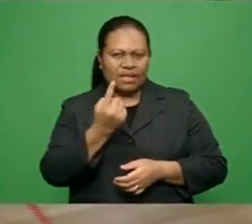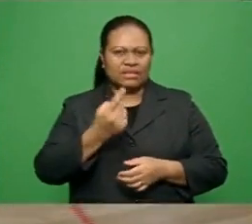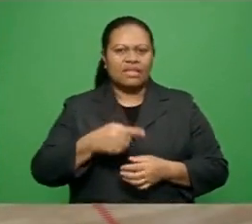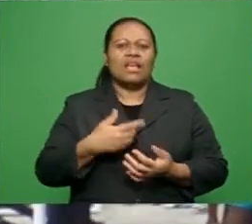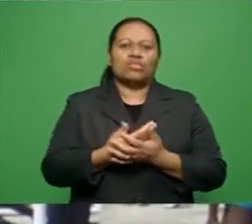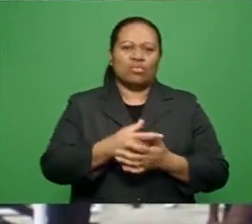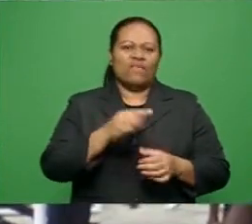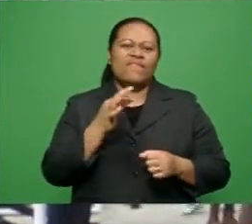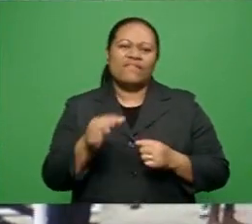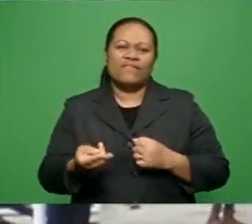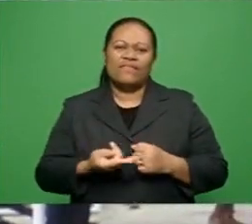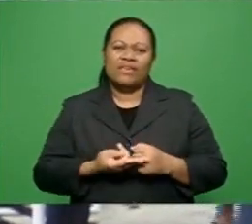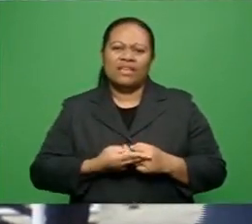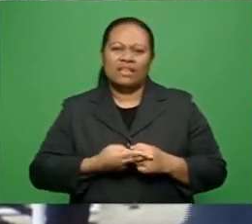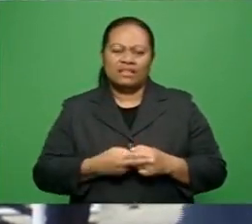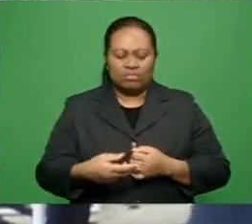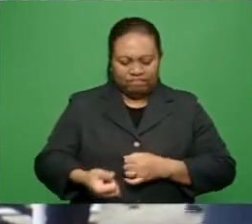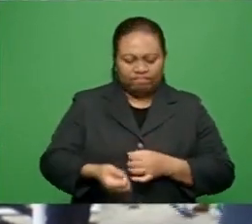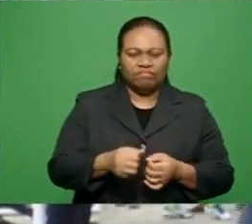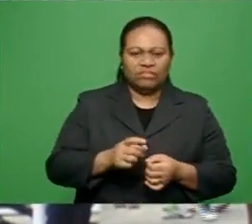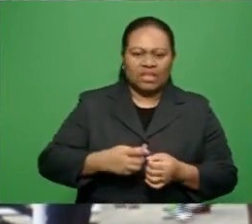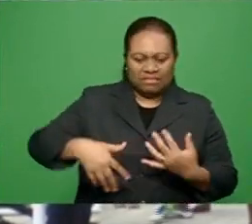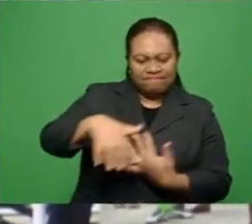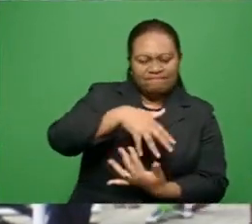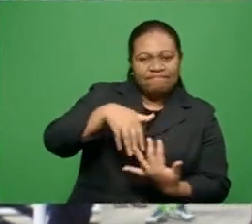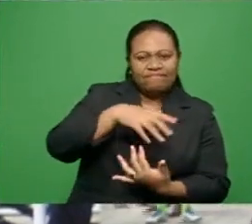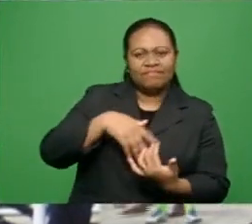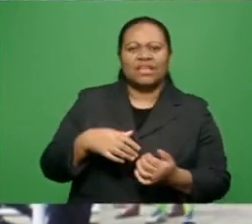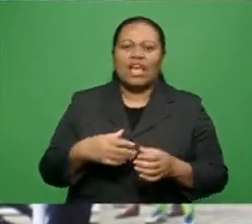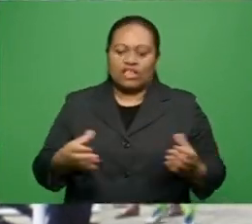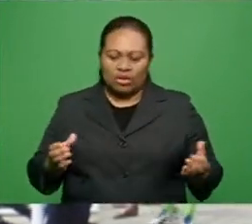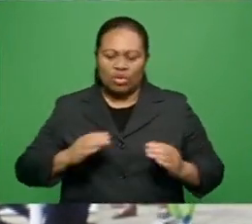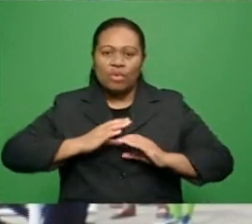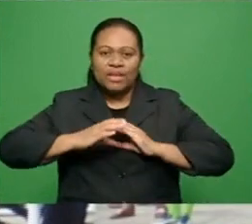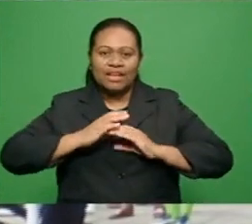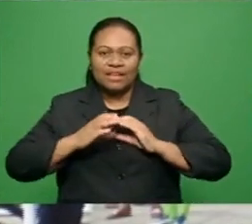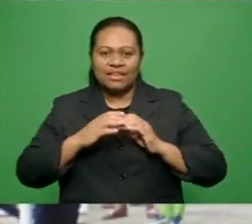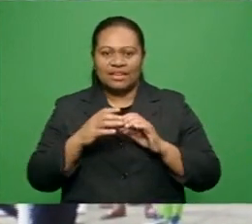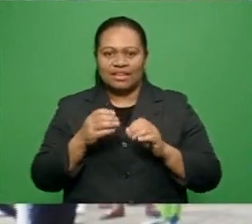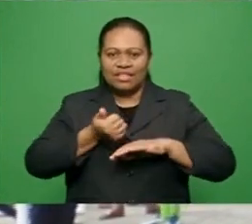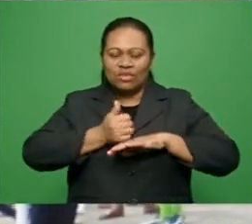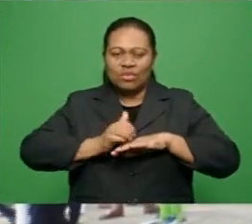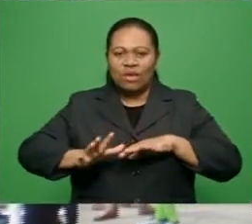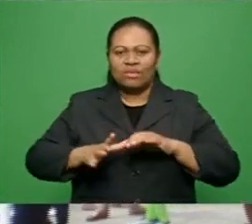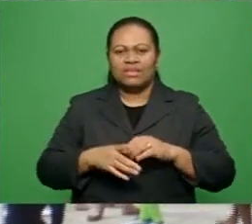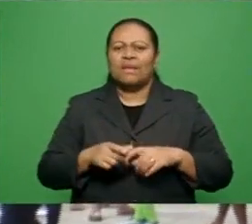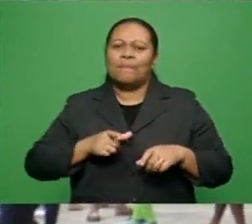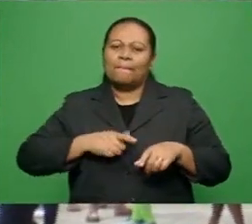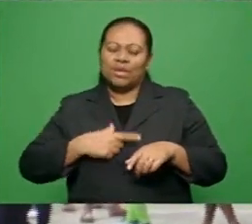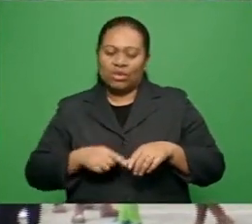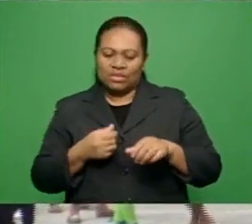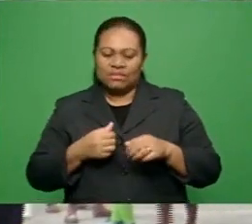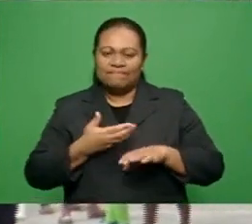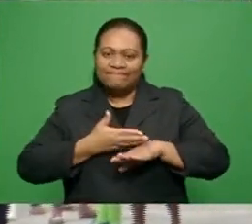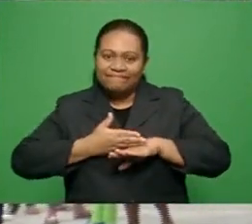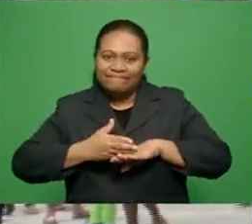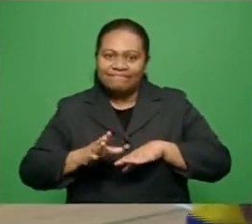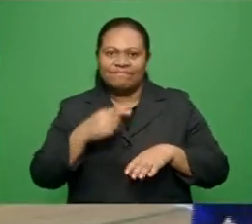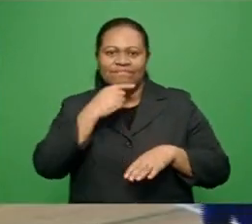on the field. Just the communication on the field. We have some new boys joining us,